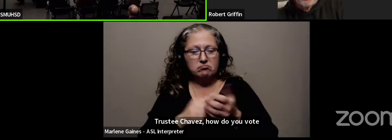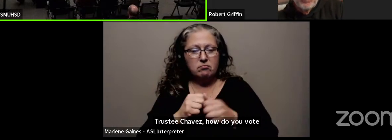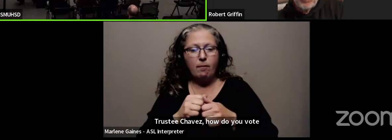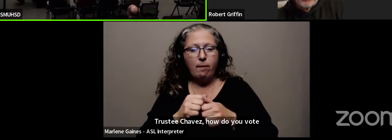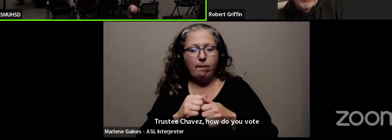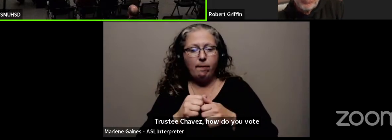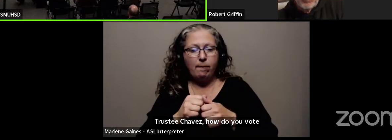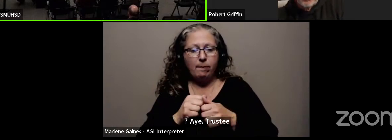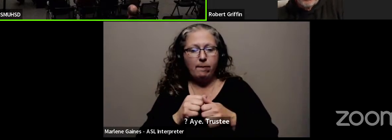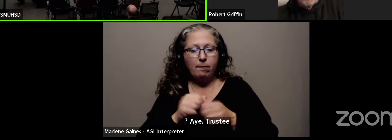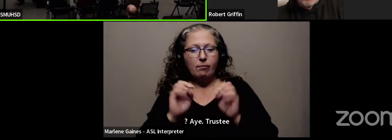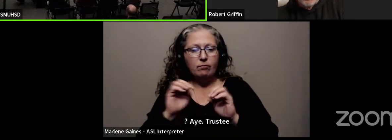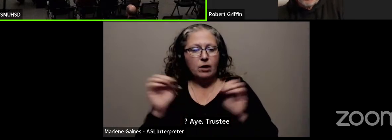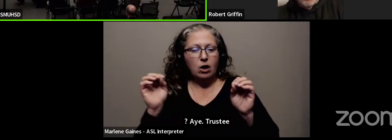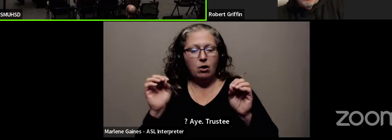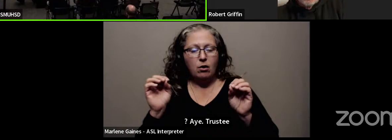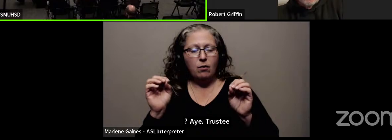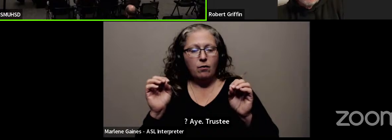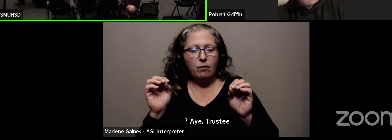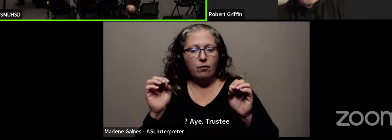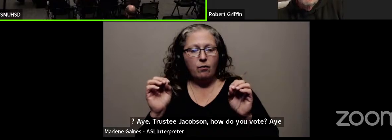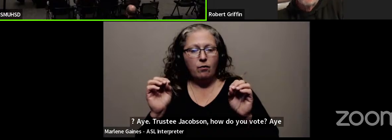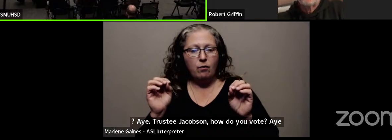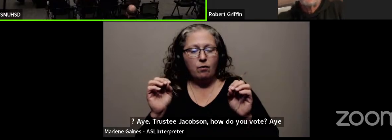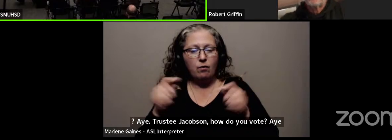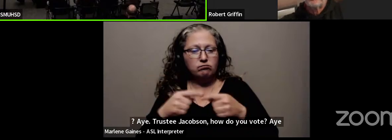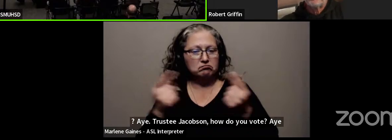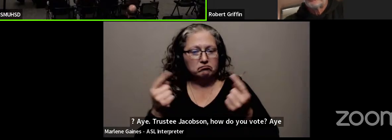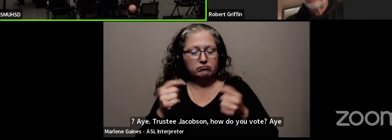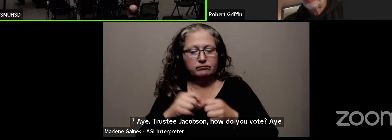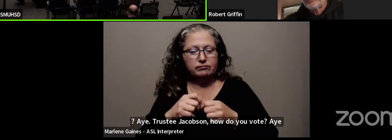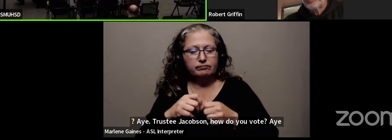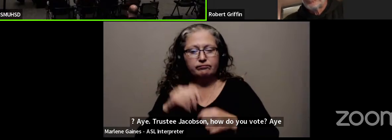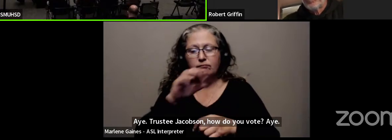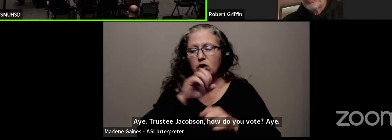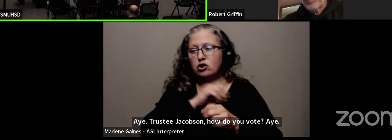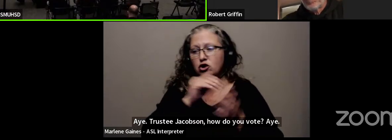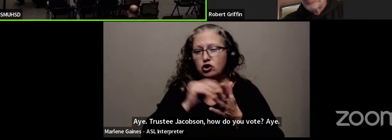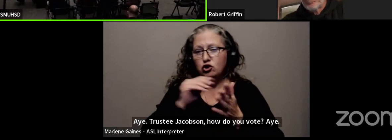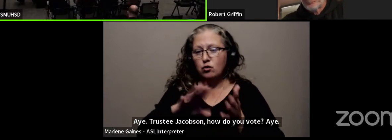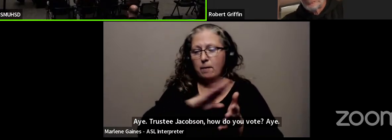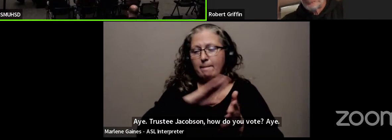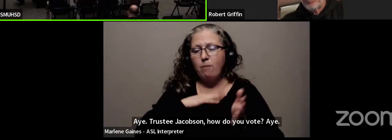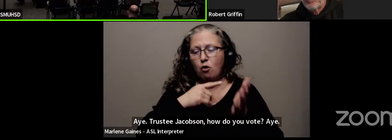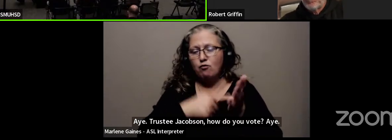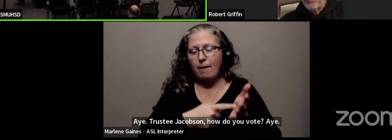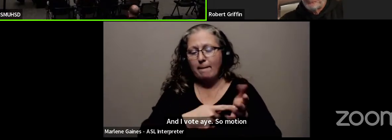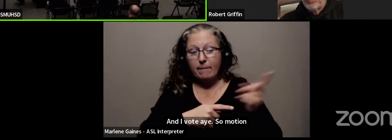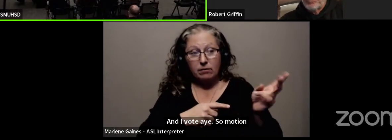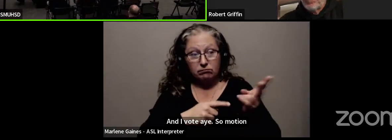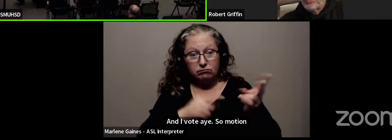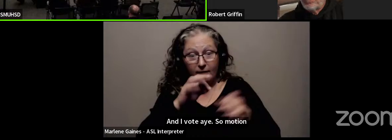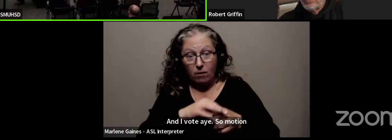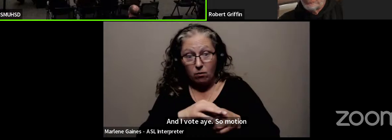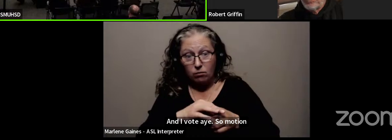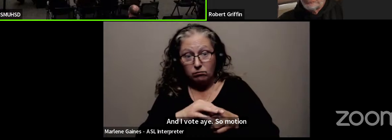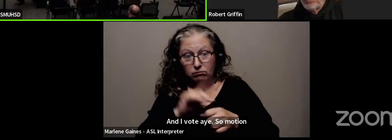and there's no opposition. Thank you. Student board reps. Yes, and student board reps, how do you